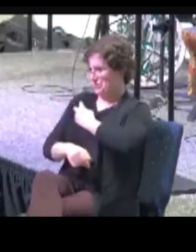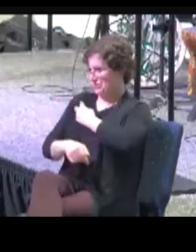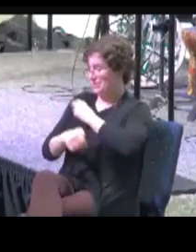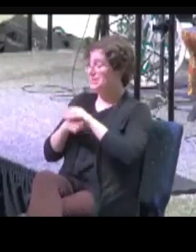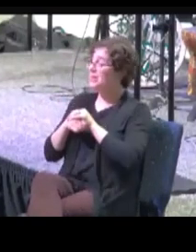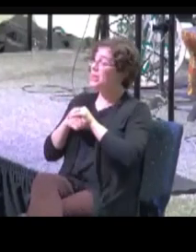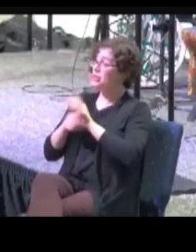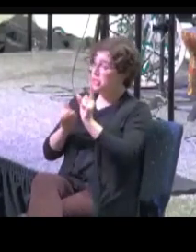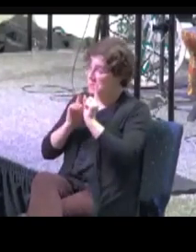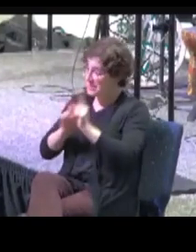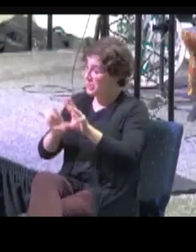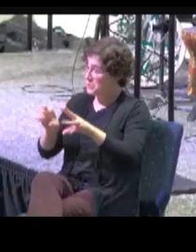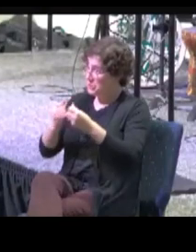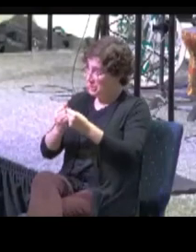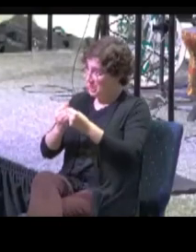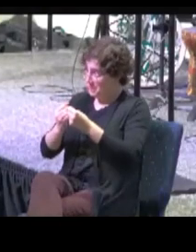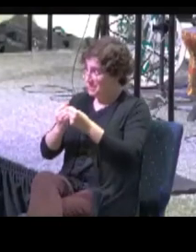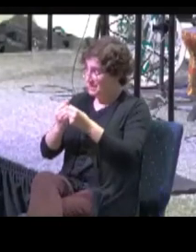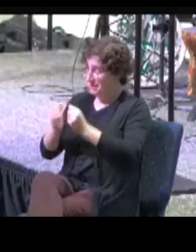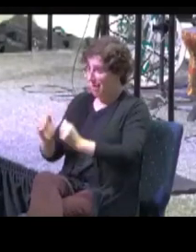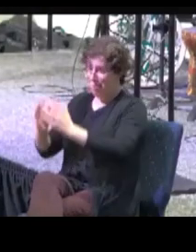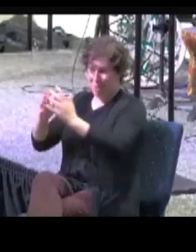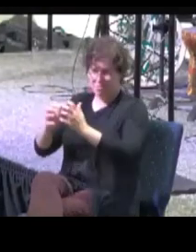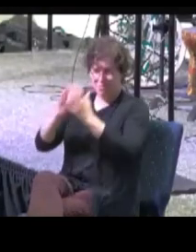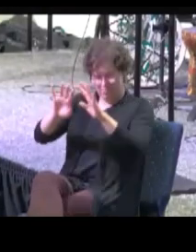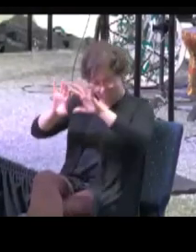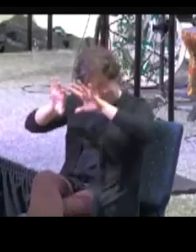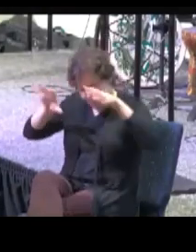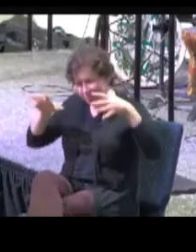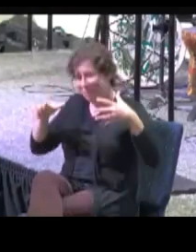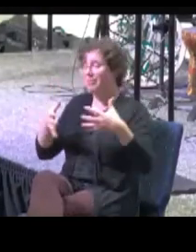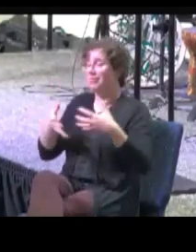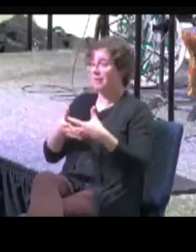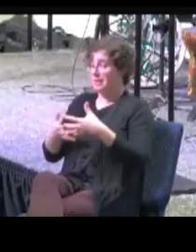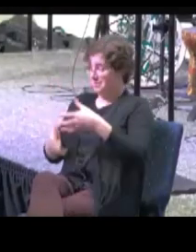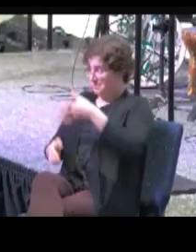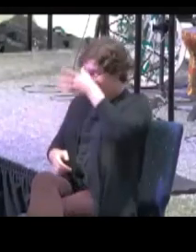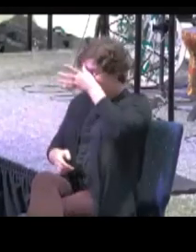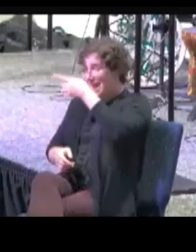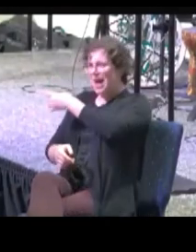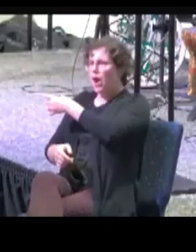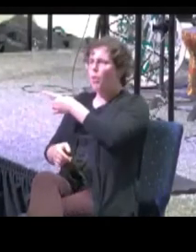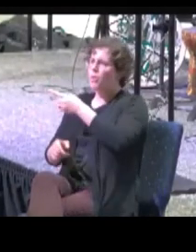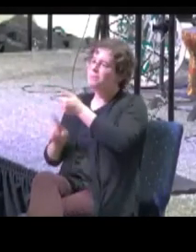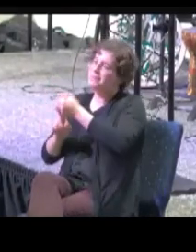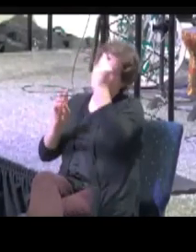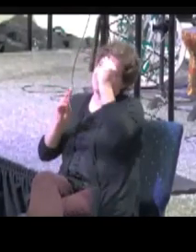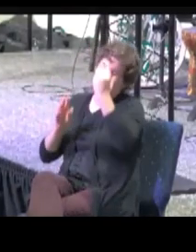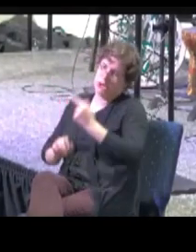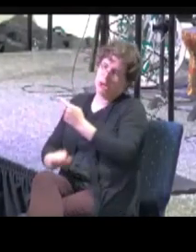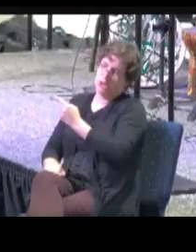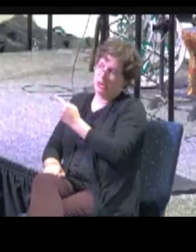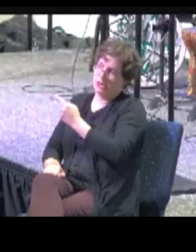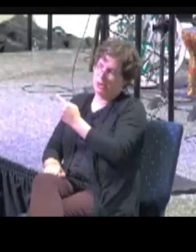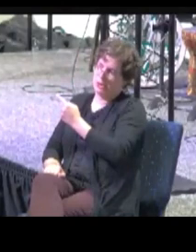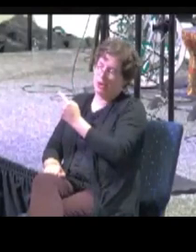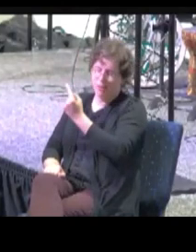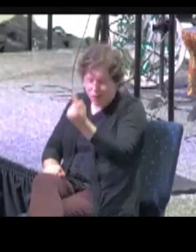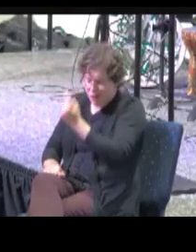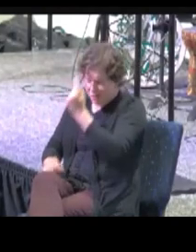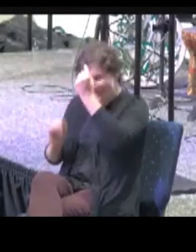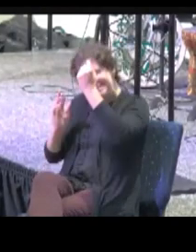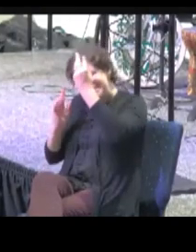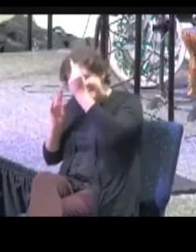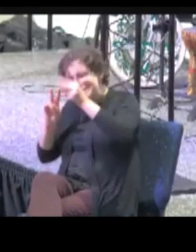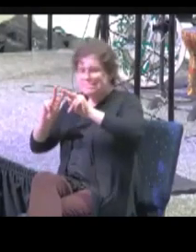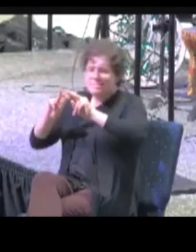Translation workshops began to be held all over the world. Dad was a thinker. He was always thinking and